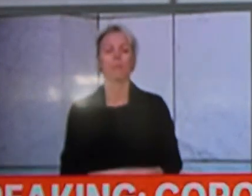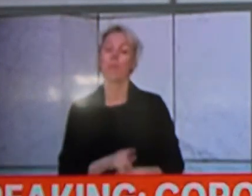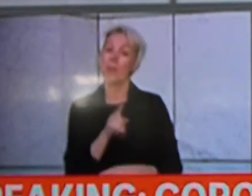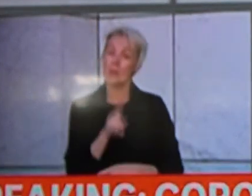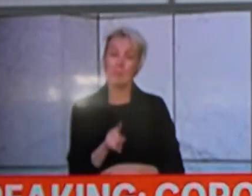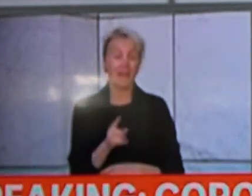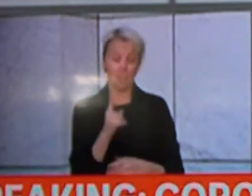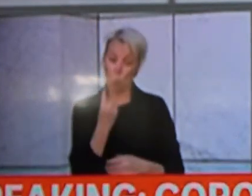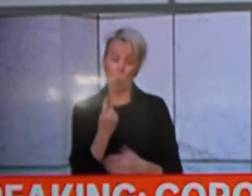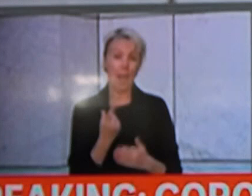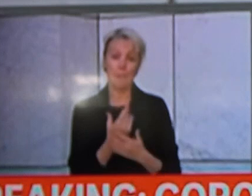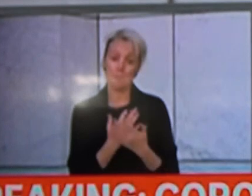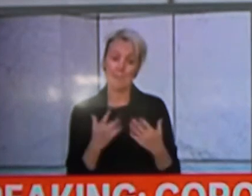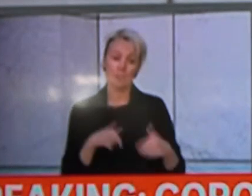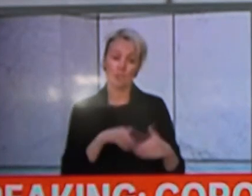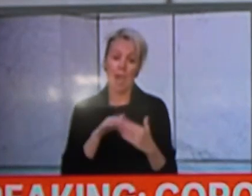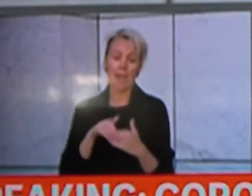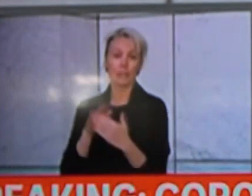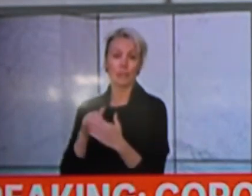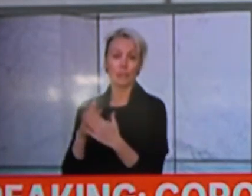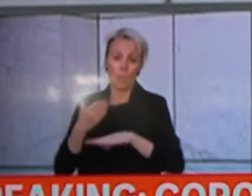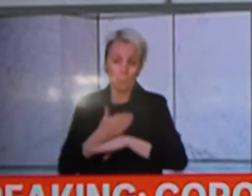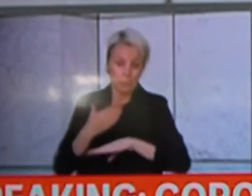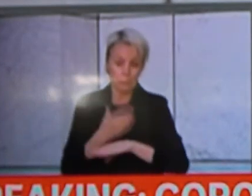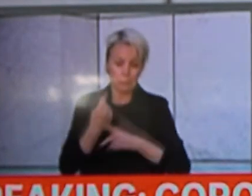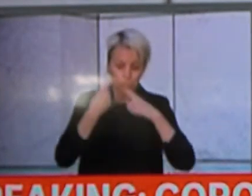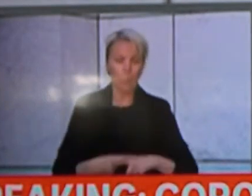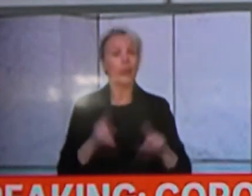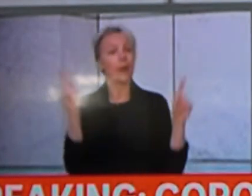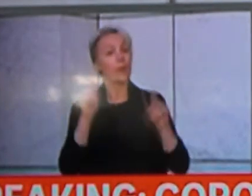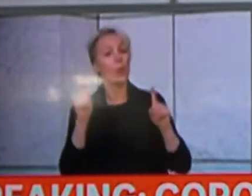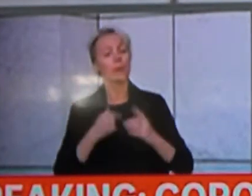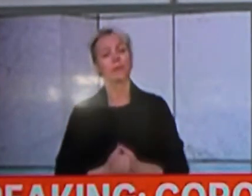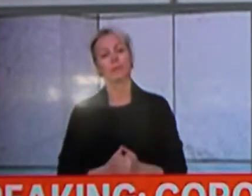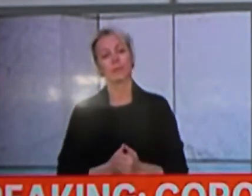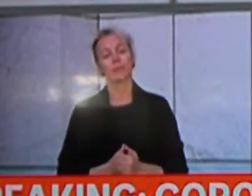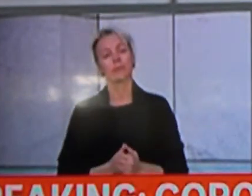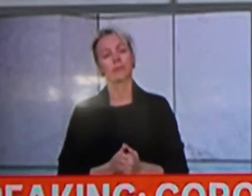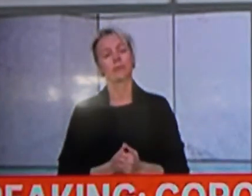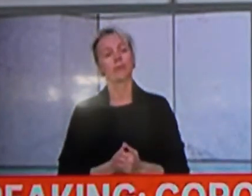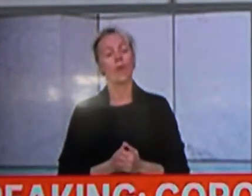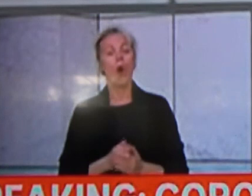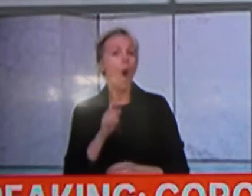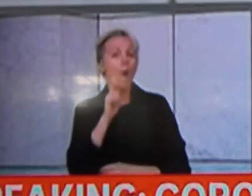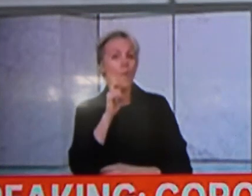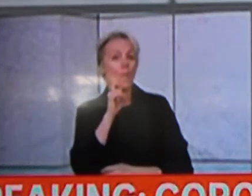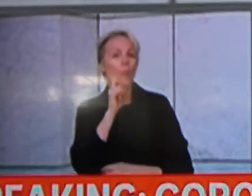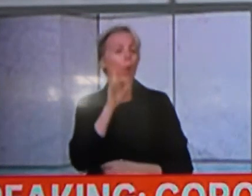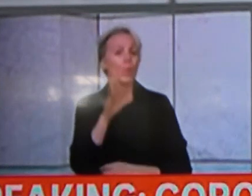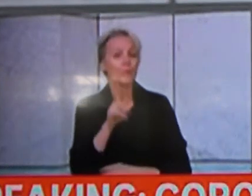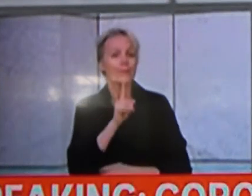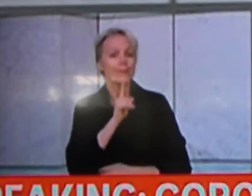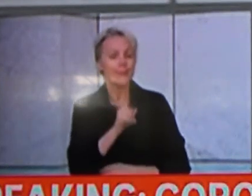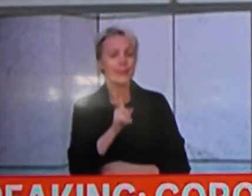one of the many challenges that we're working on, and at this stage I'm not going to advance to the point of